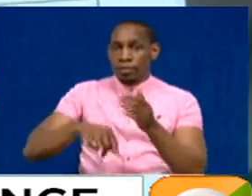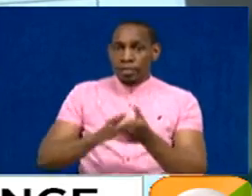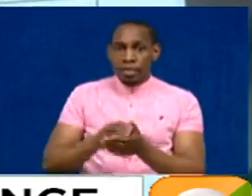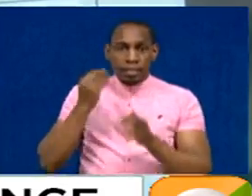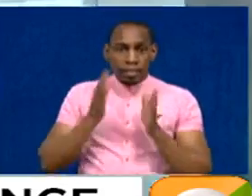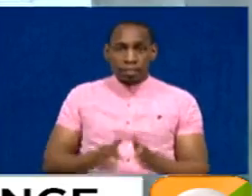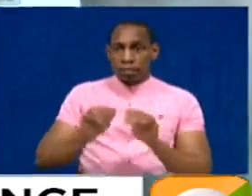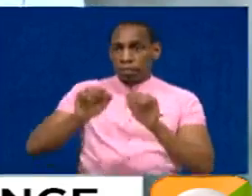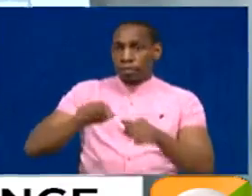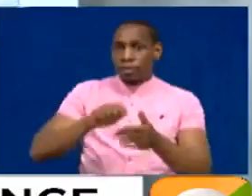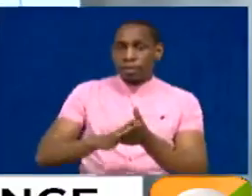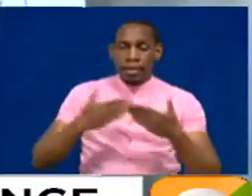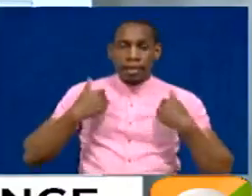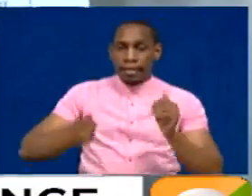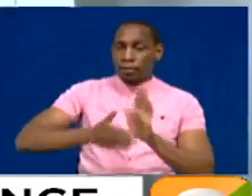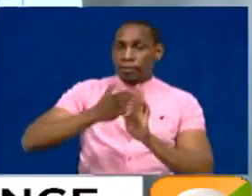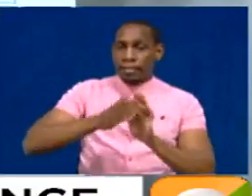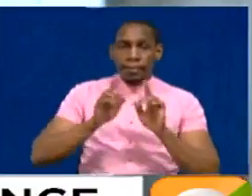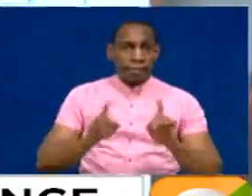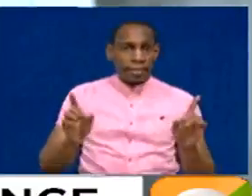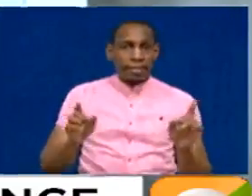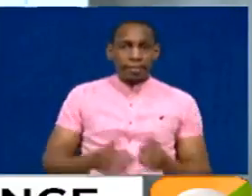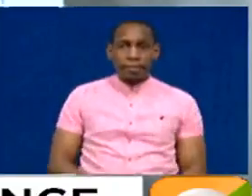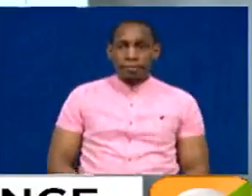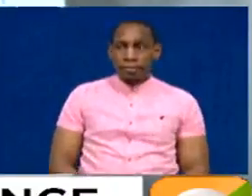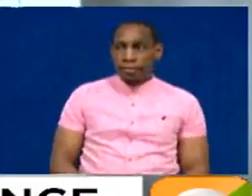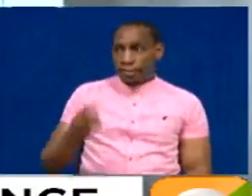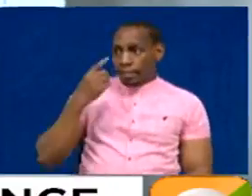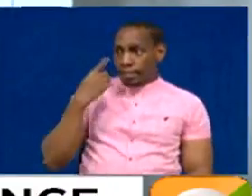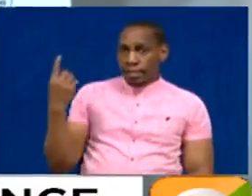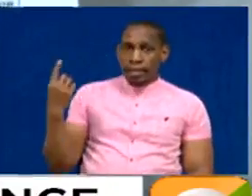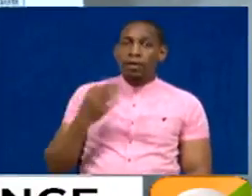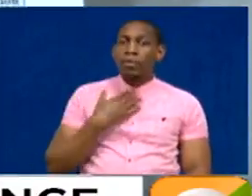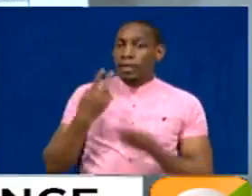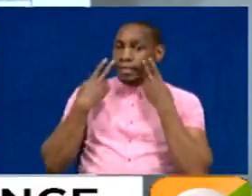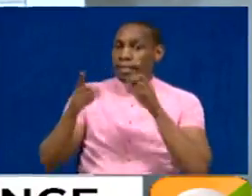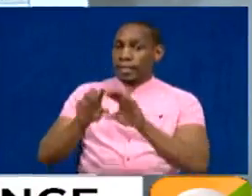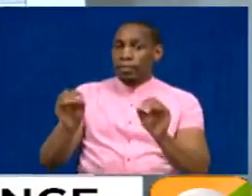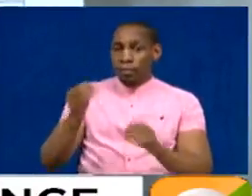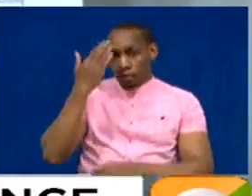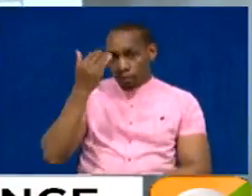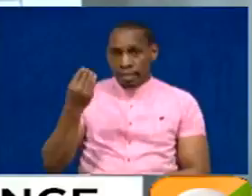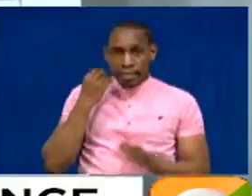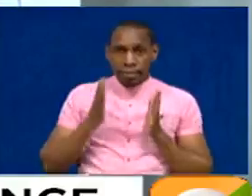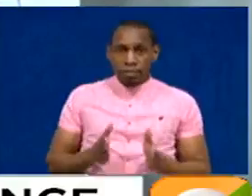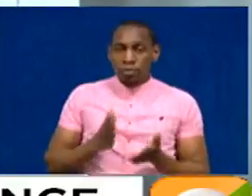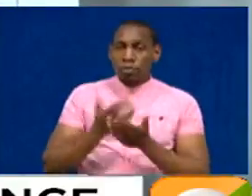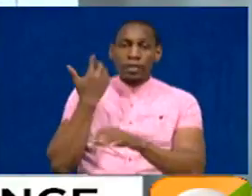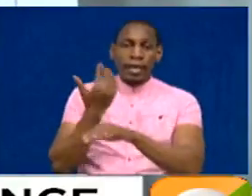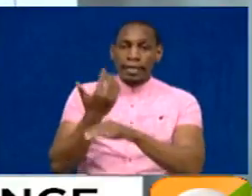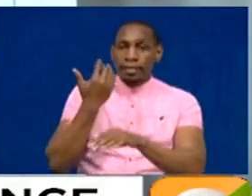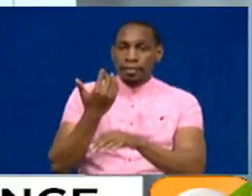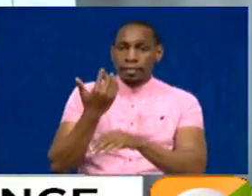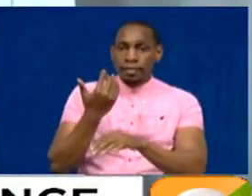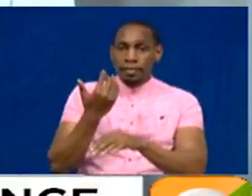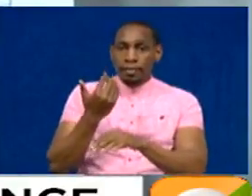this patient will likely get better faster. However, and this is what we don't like to see, because this patient, it's very difficult to